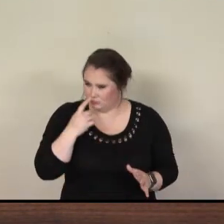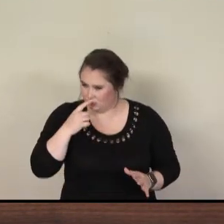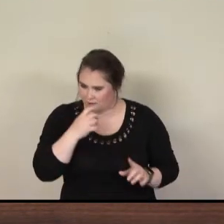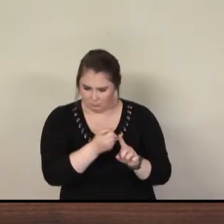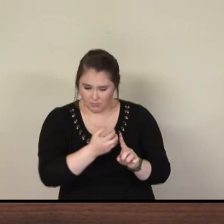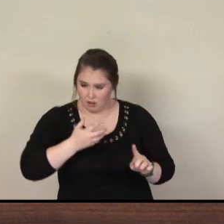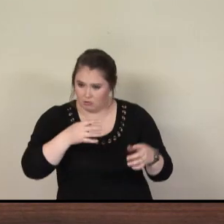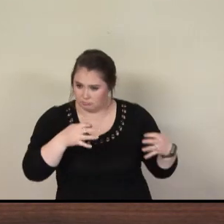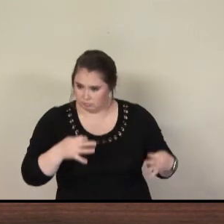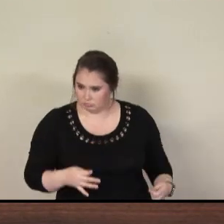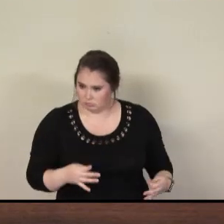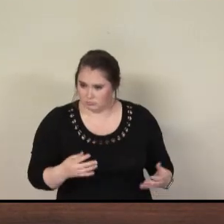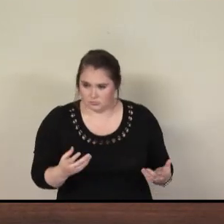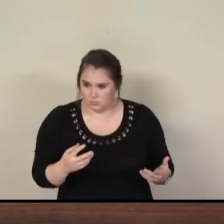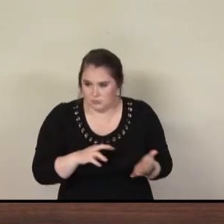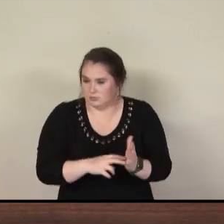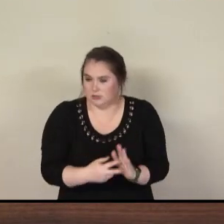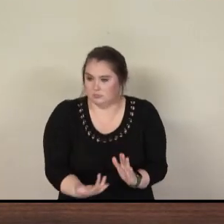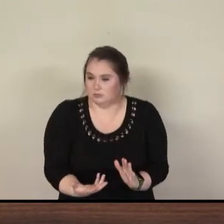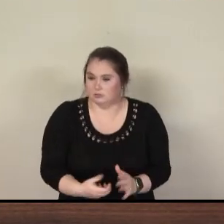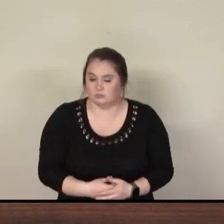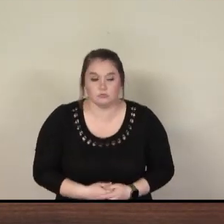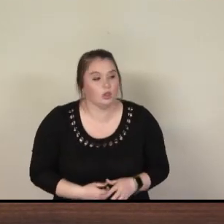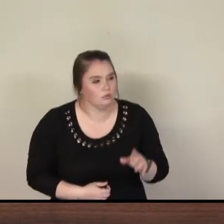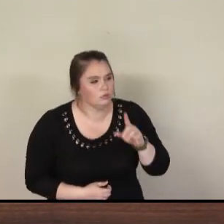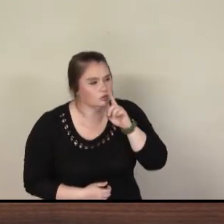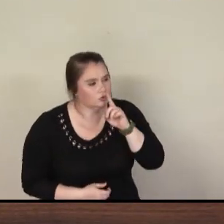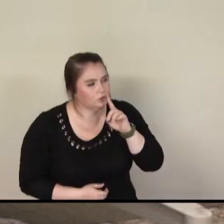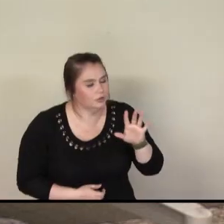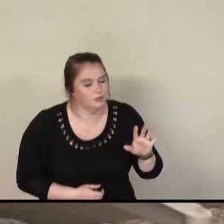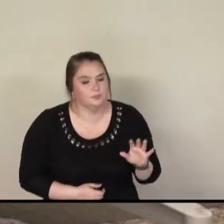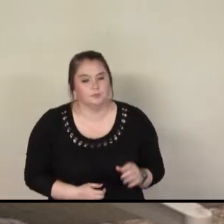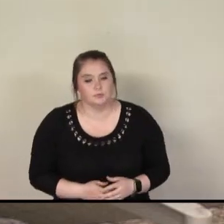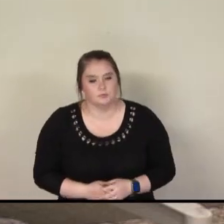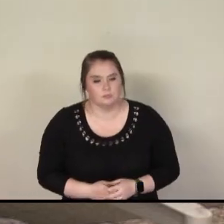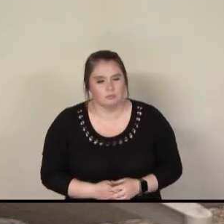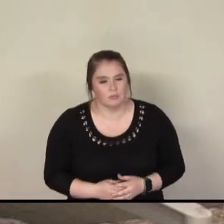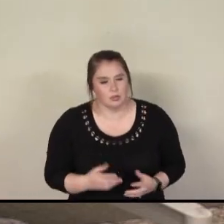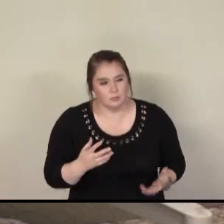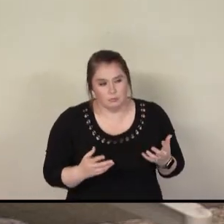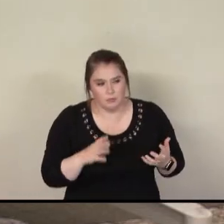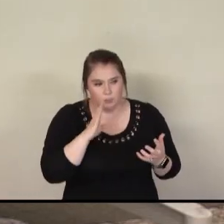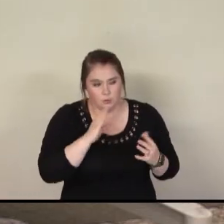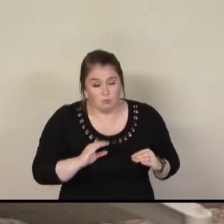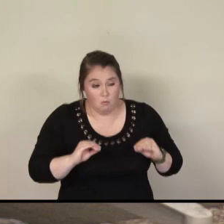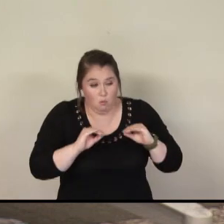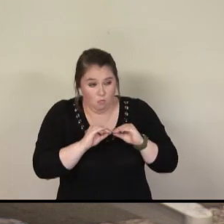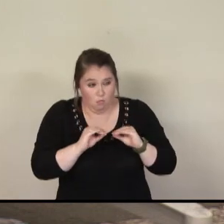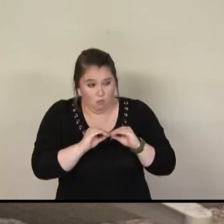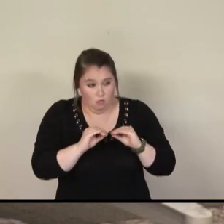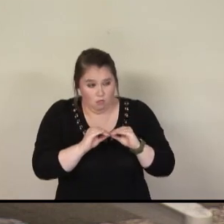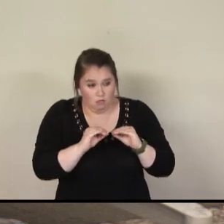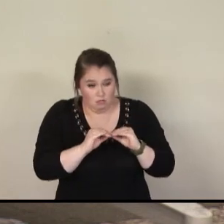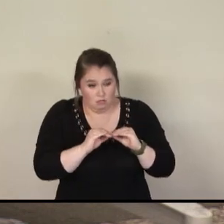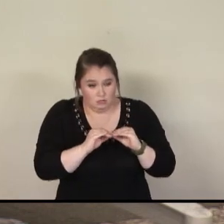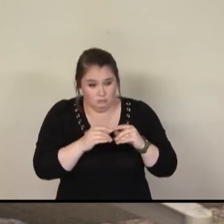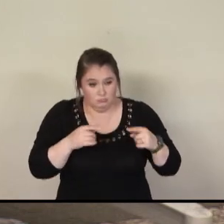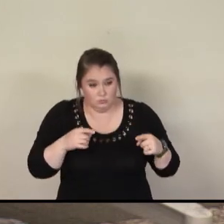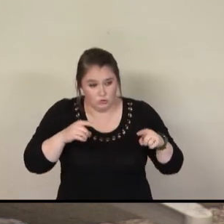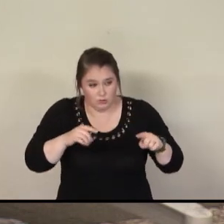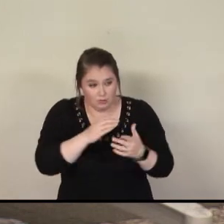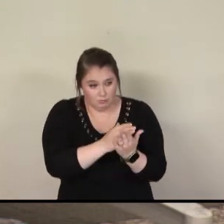can understand where you were coming from right there. Sure, and we'll probably talk about that some a little bit during the